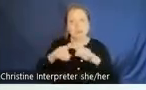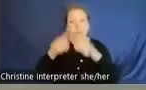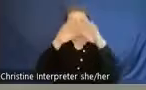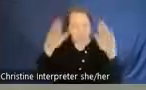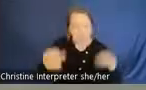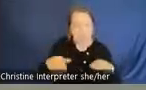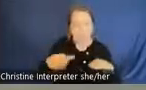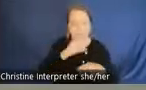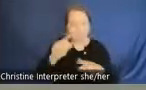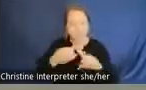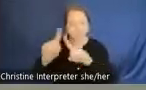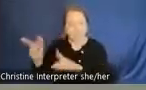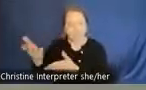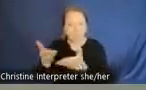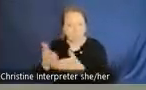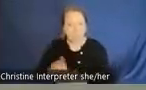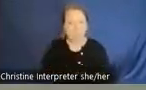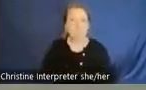Thank you.